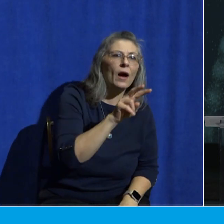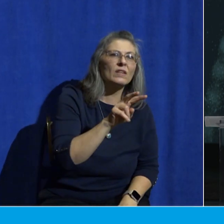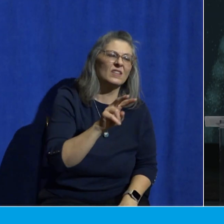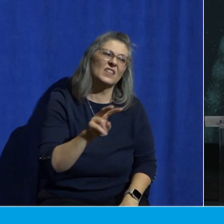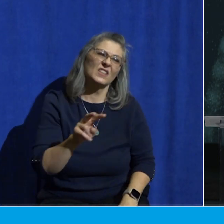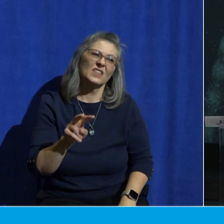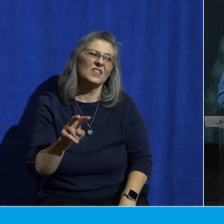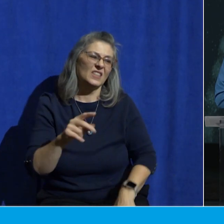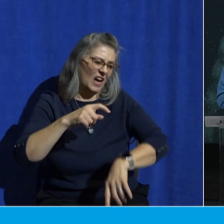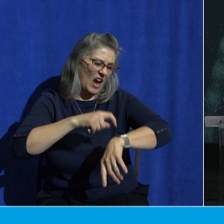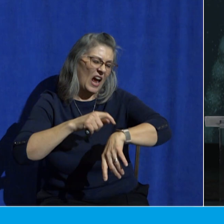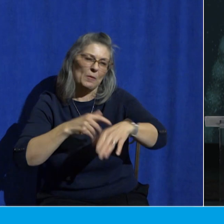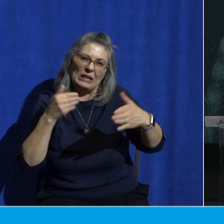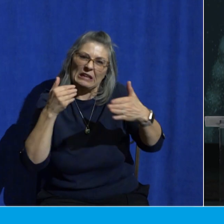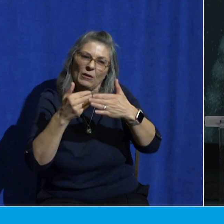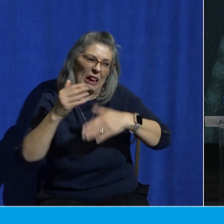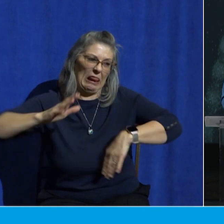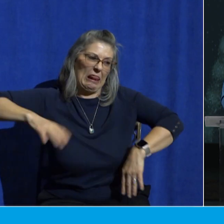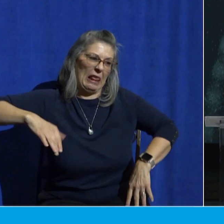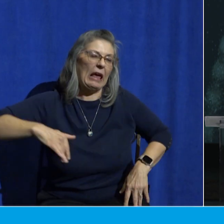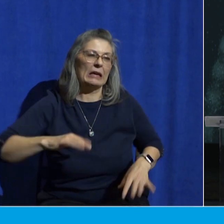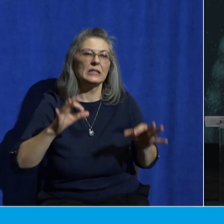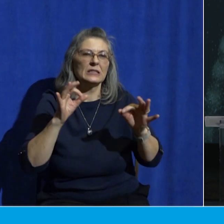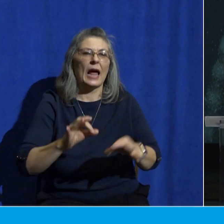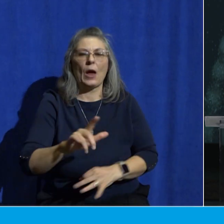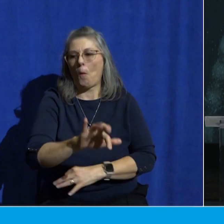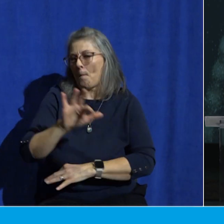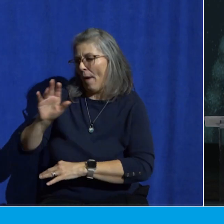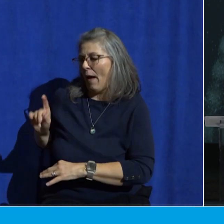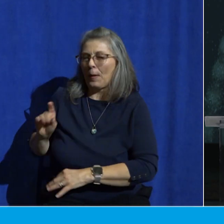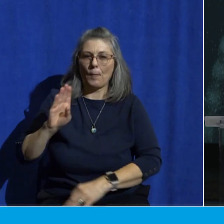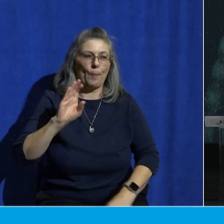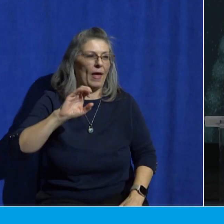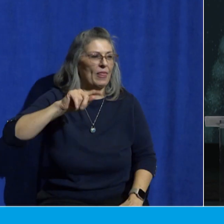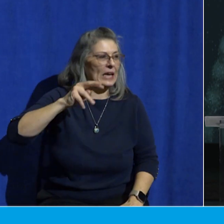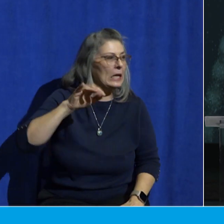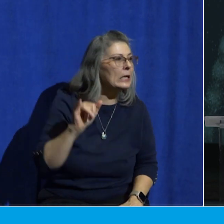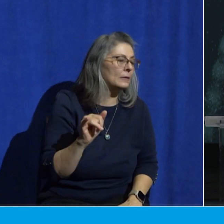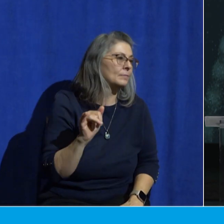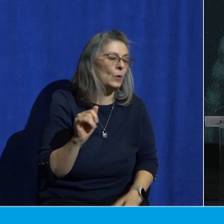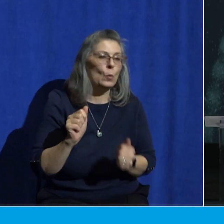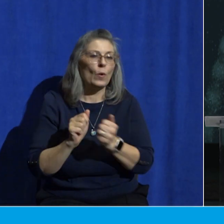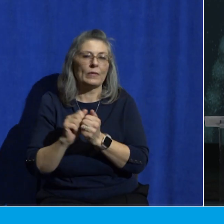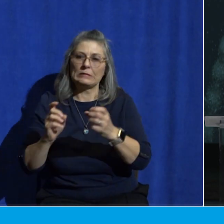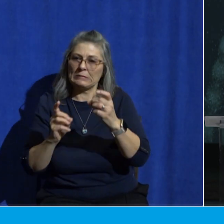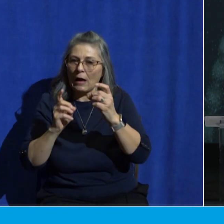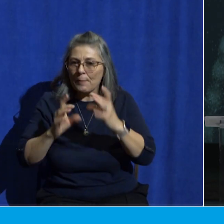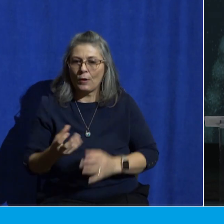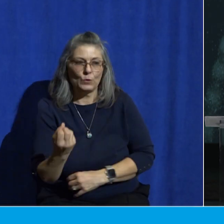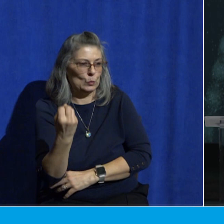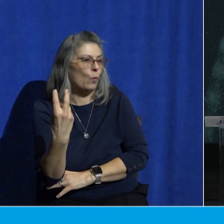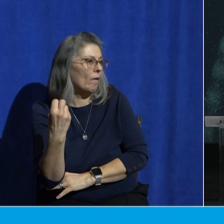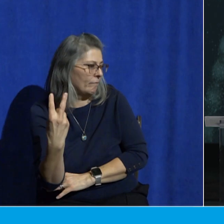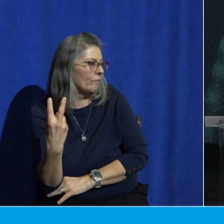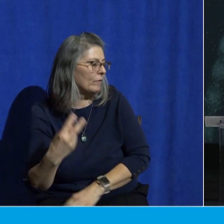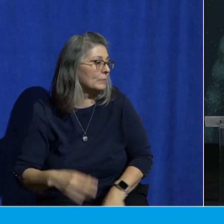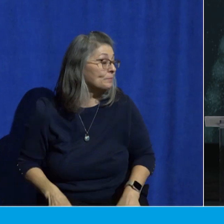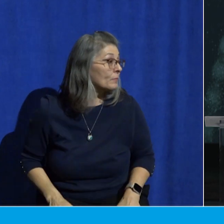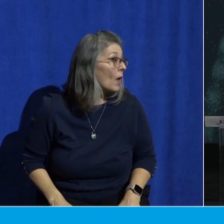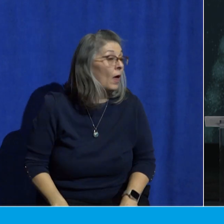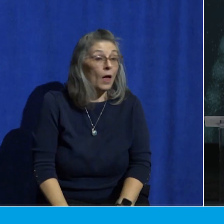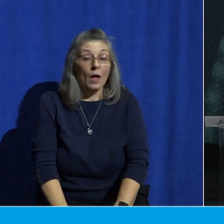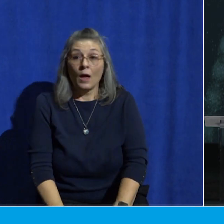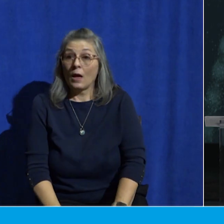So here's this text, which just so happens to be our next text in Mark on the day when we are celebrating Palm